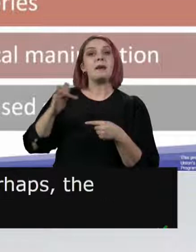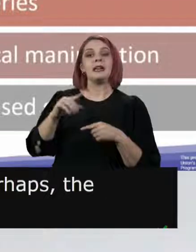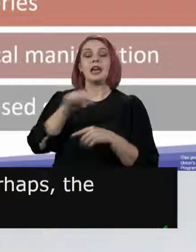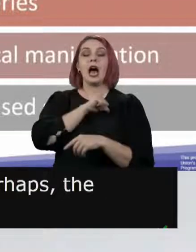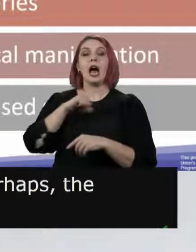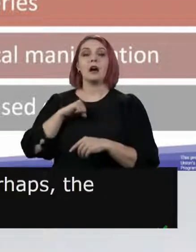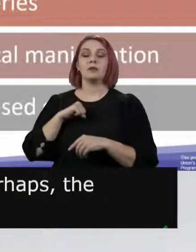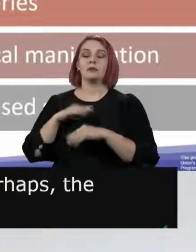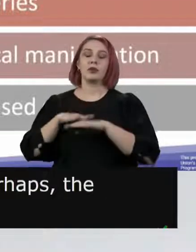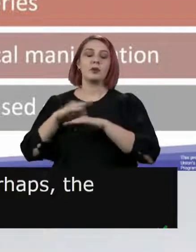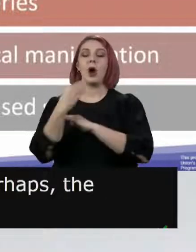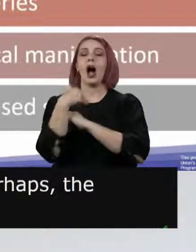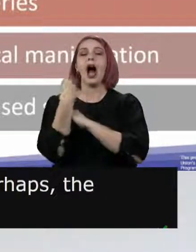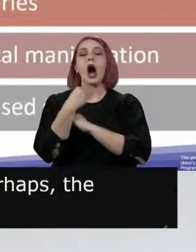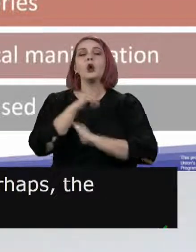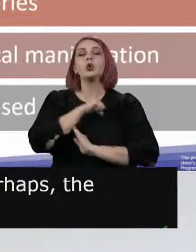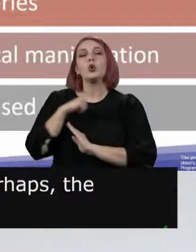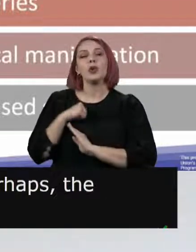is far less.